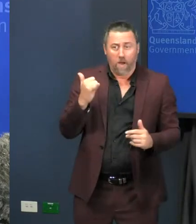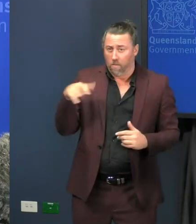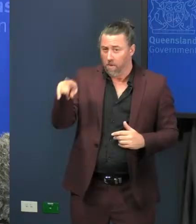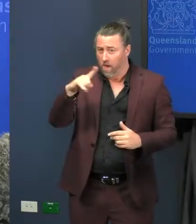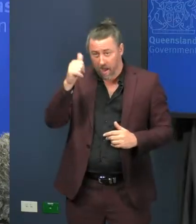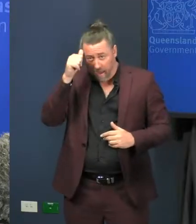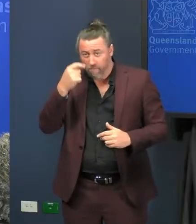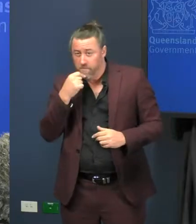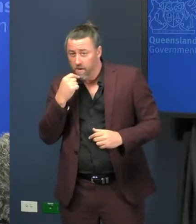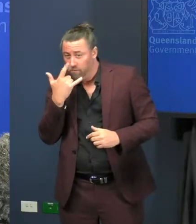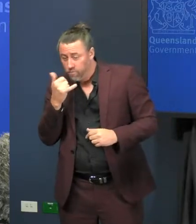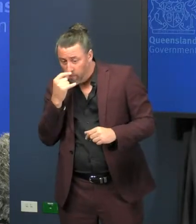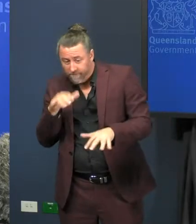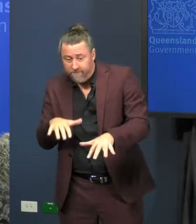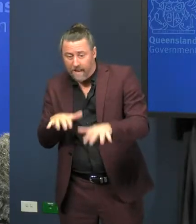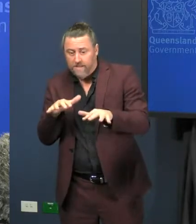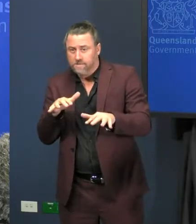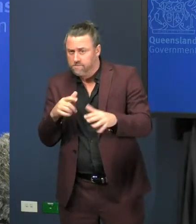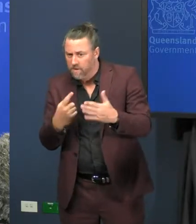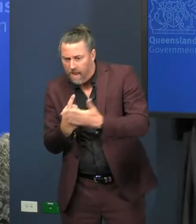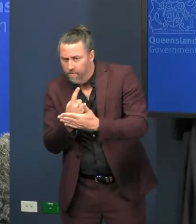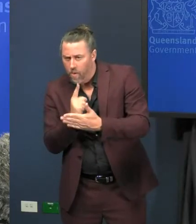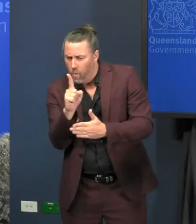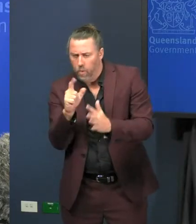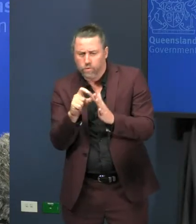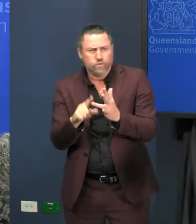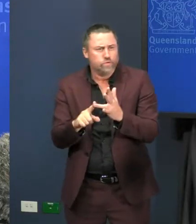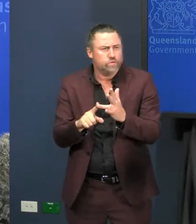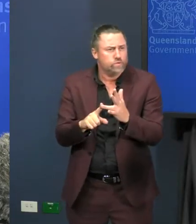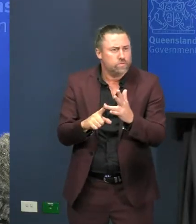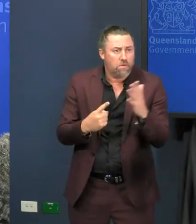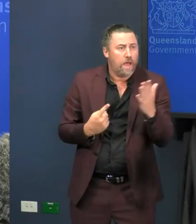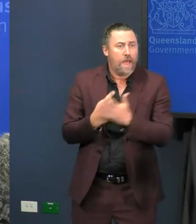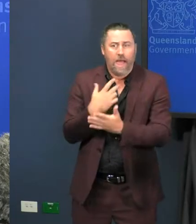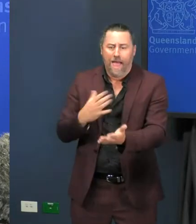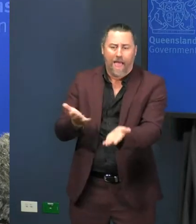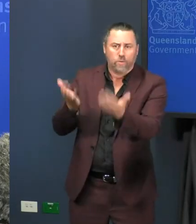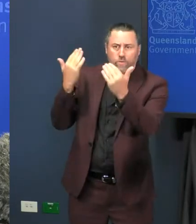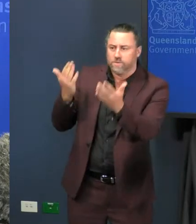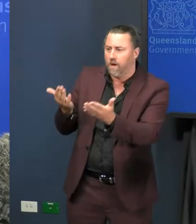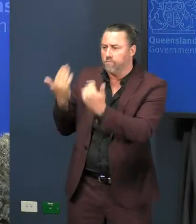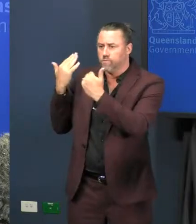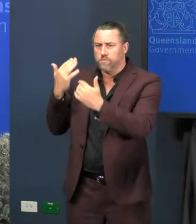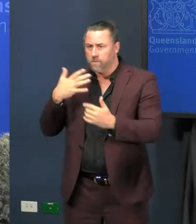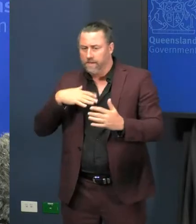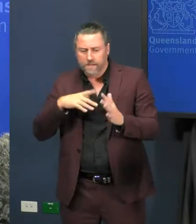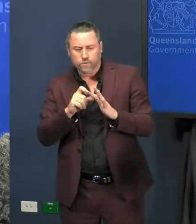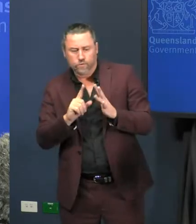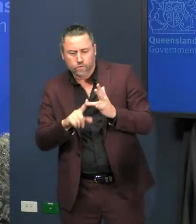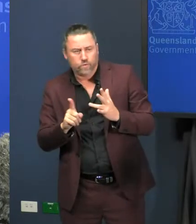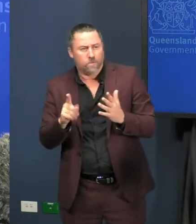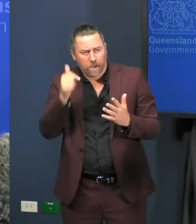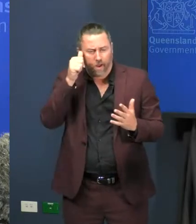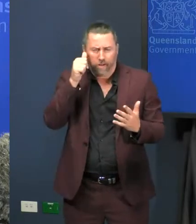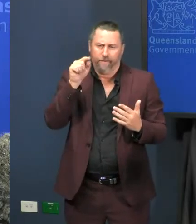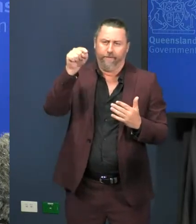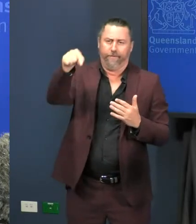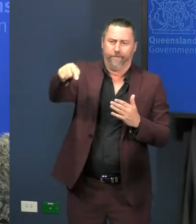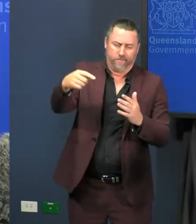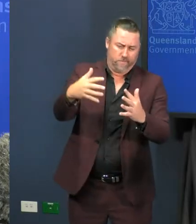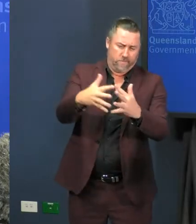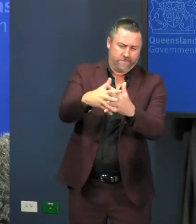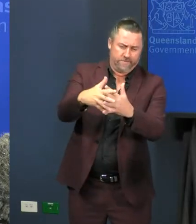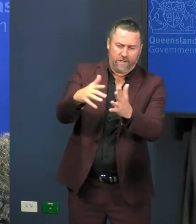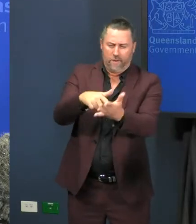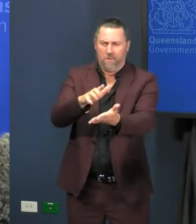communicate with them about a plan for their residents in the event that that was to occur. And again, that's some days away, but it's important that we do